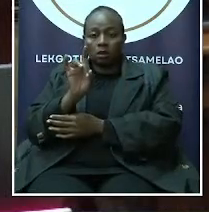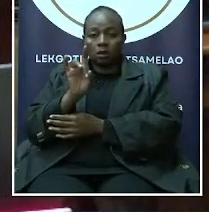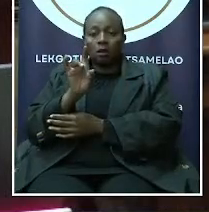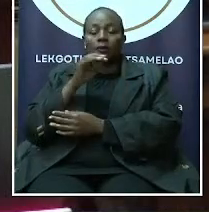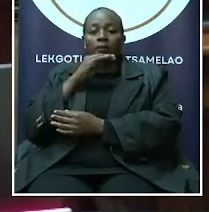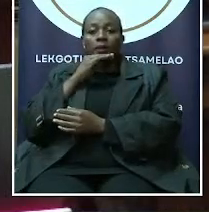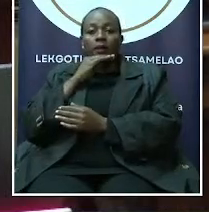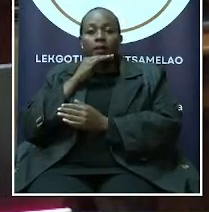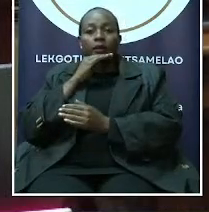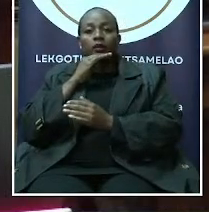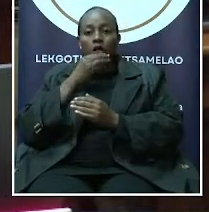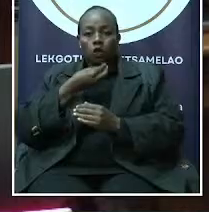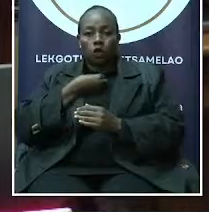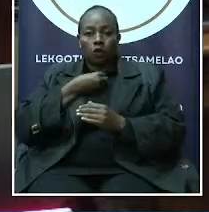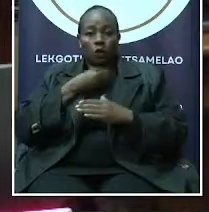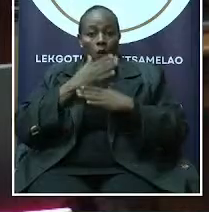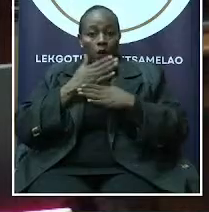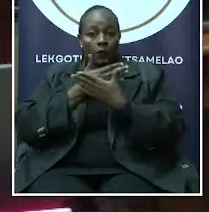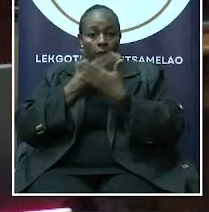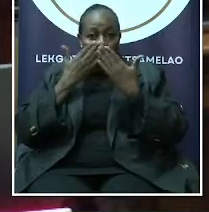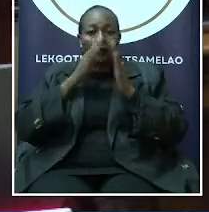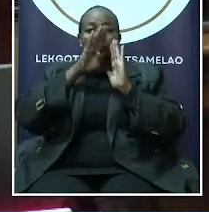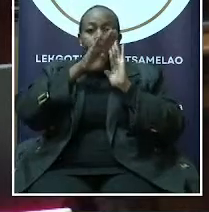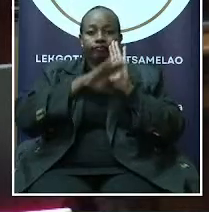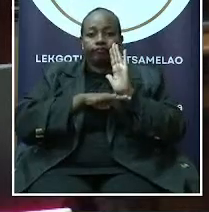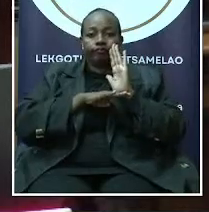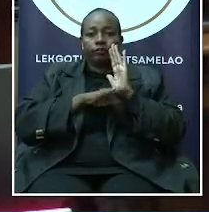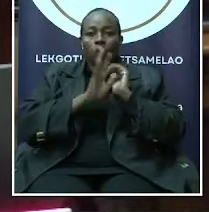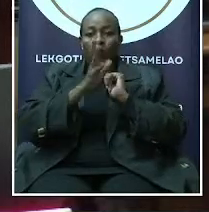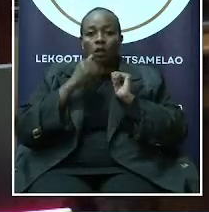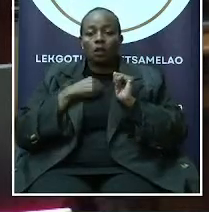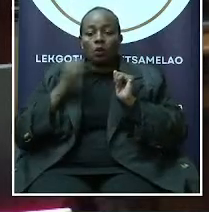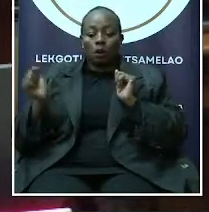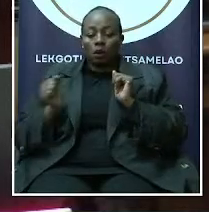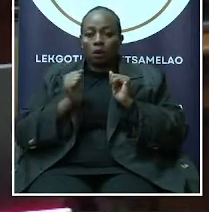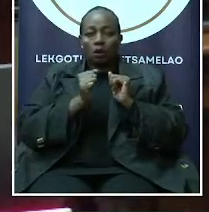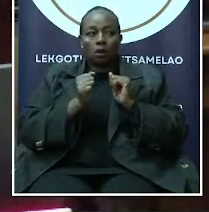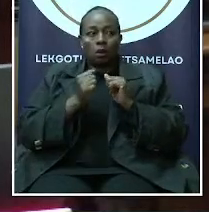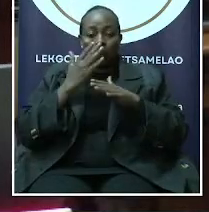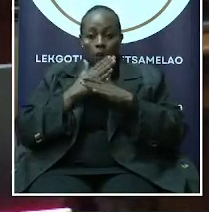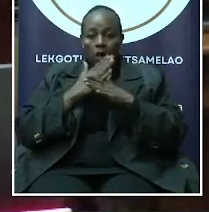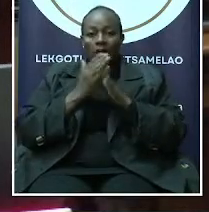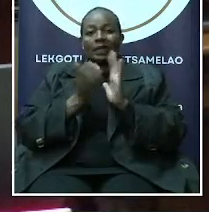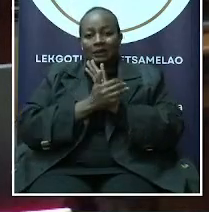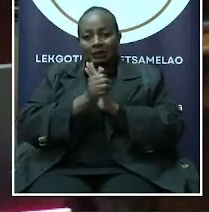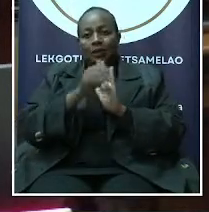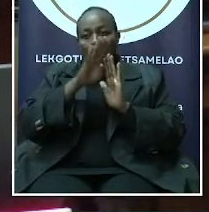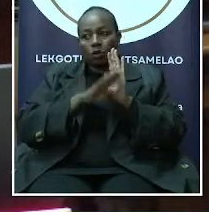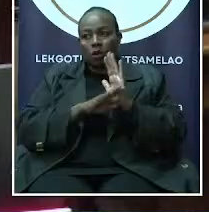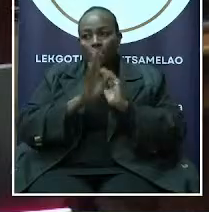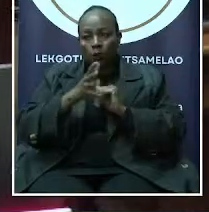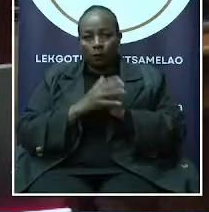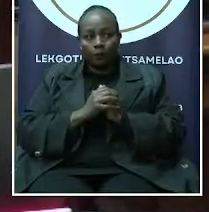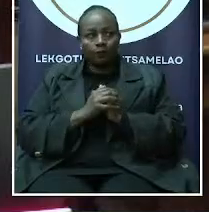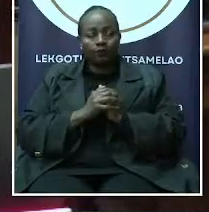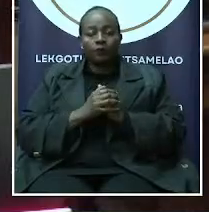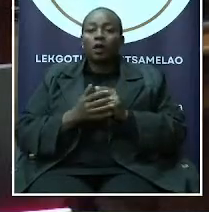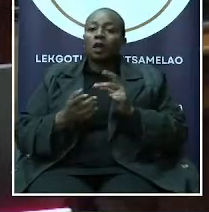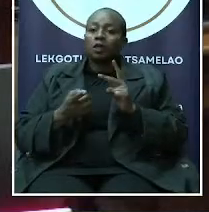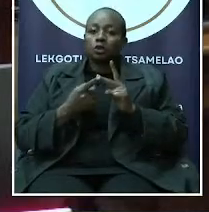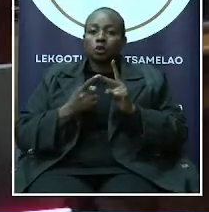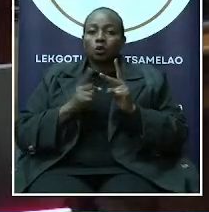reduce youth unemployment by integrating them into meaningful work and skills programs. It will